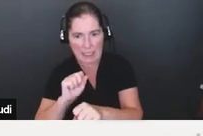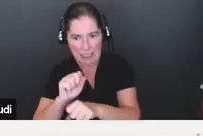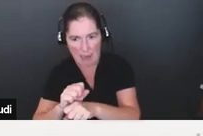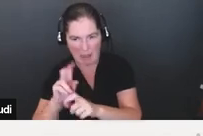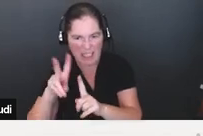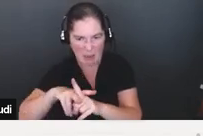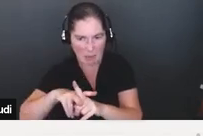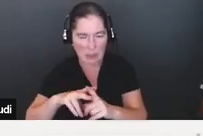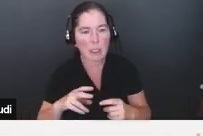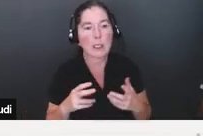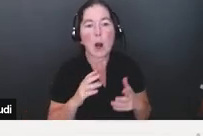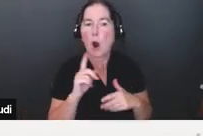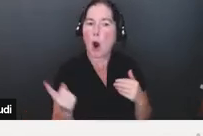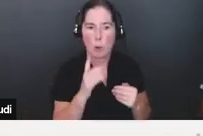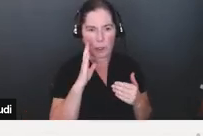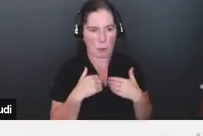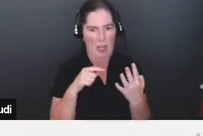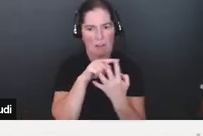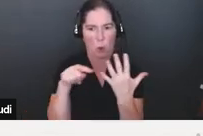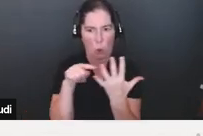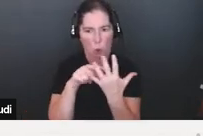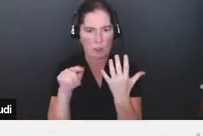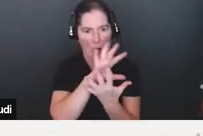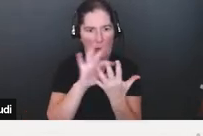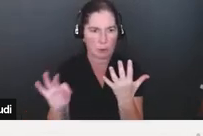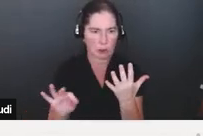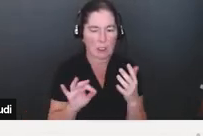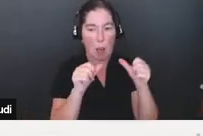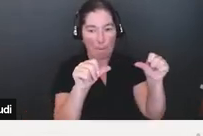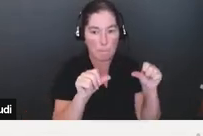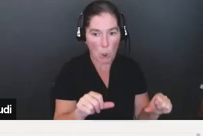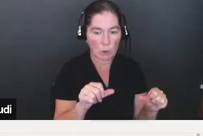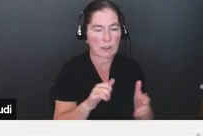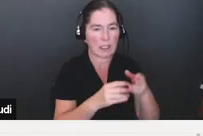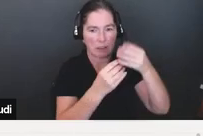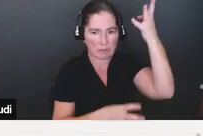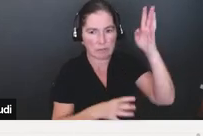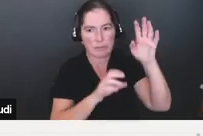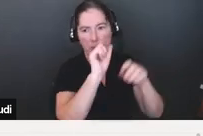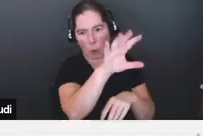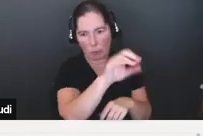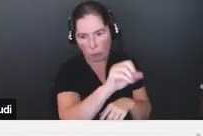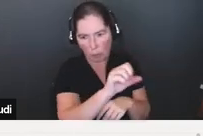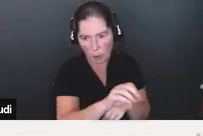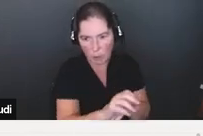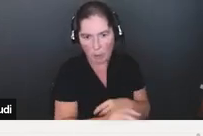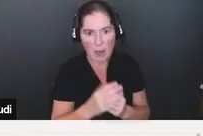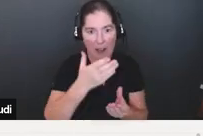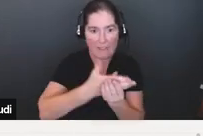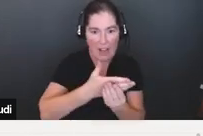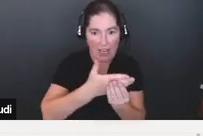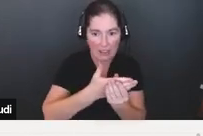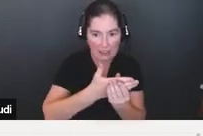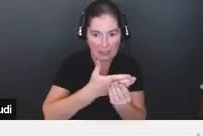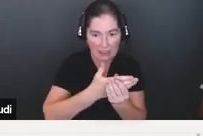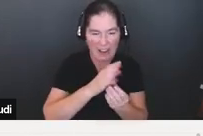menu options. There's the main options that you'll need to know, like your post is a stream of things that you're posting, and the files, that's what we're